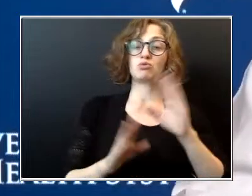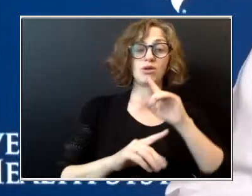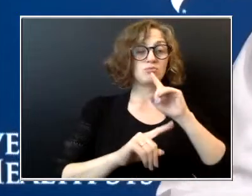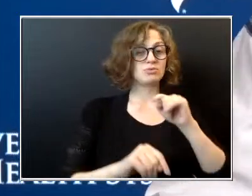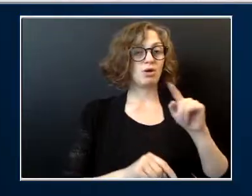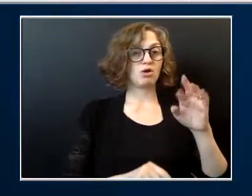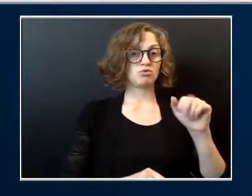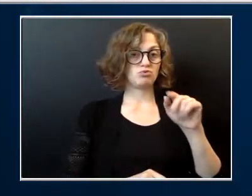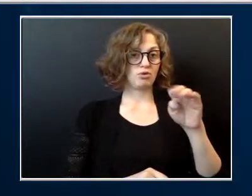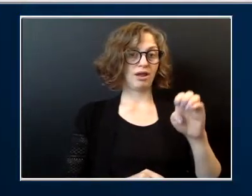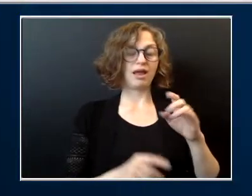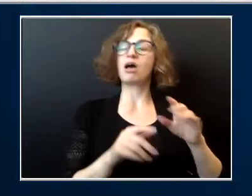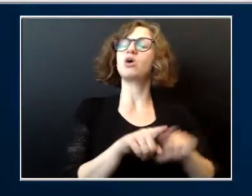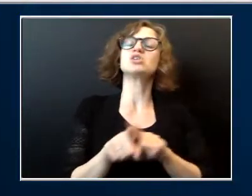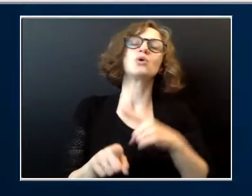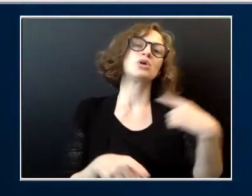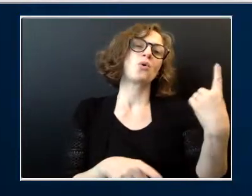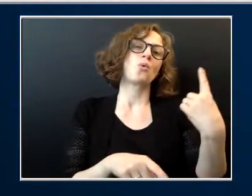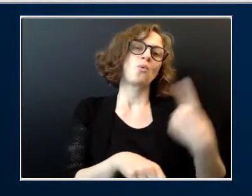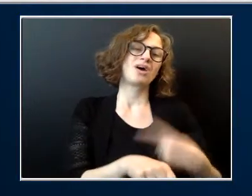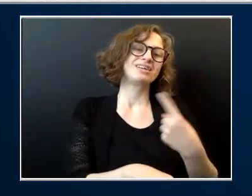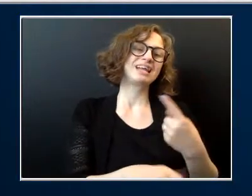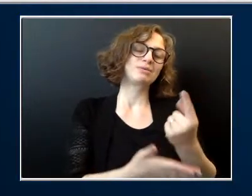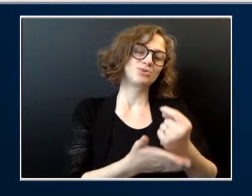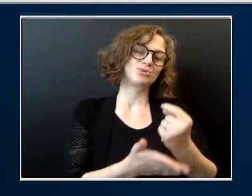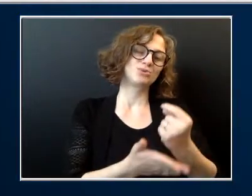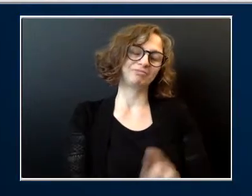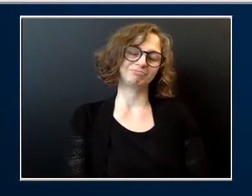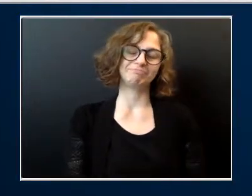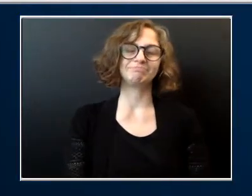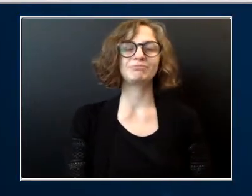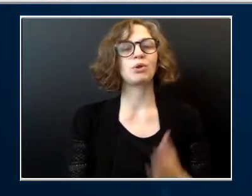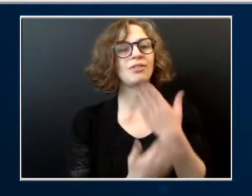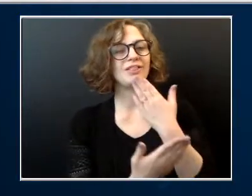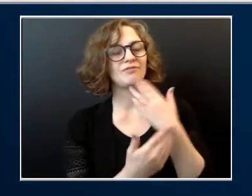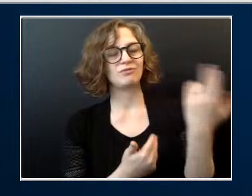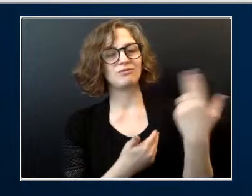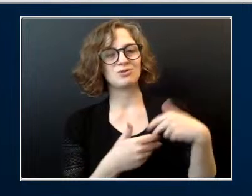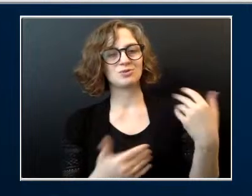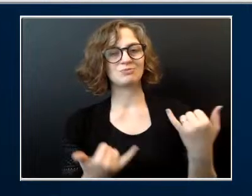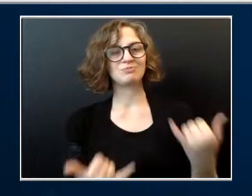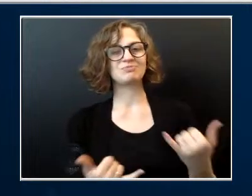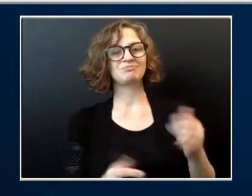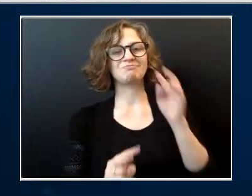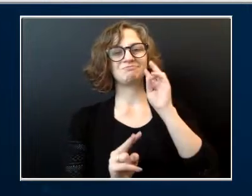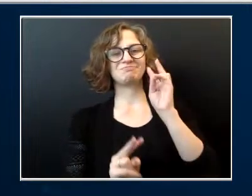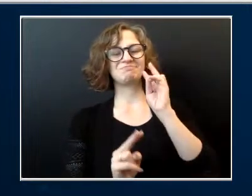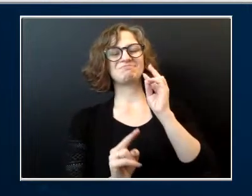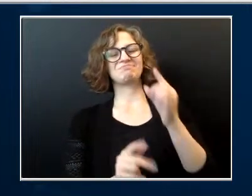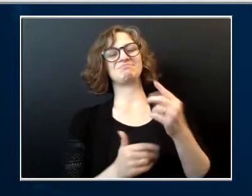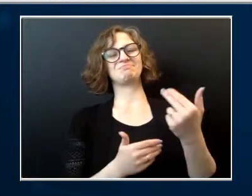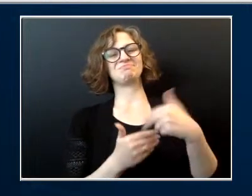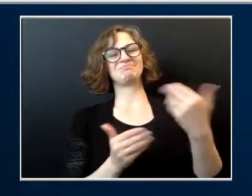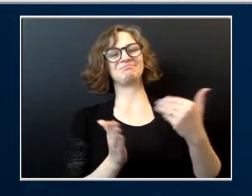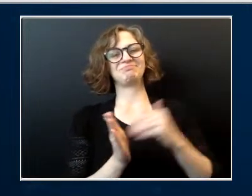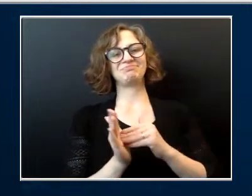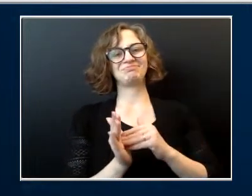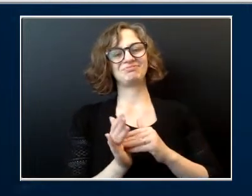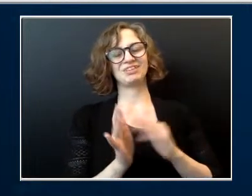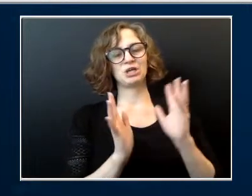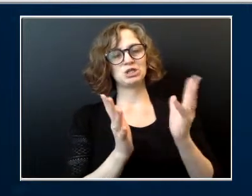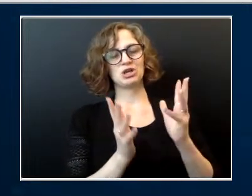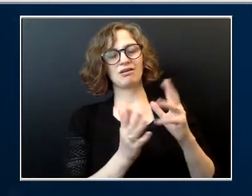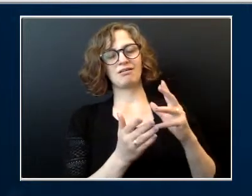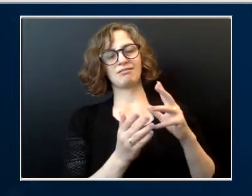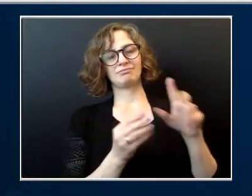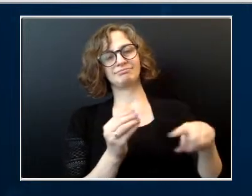by the way. Yeah, that's awesome. Well, thank you very much for being with us today, and we sure look forward to having you back to talk to us about those new ways